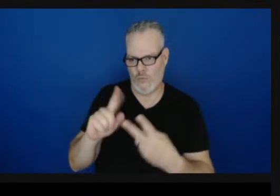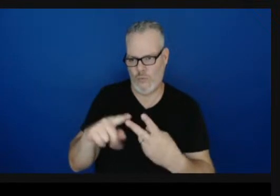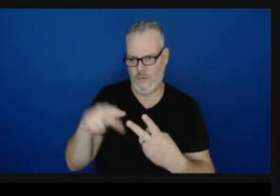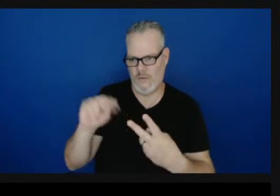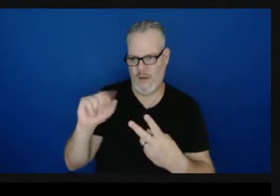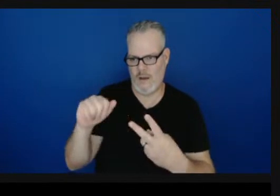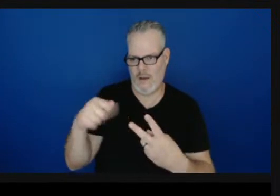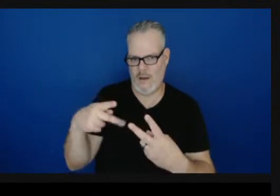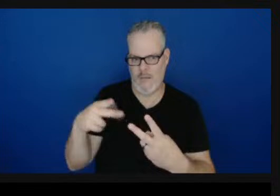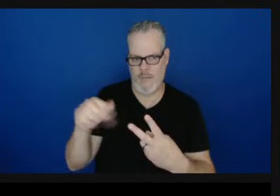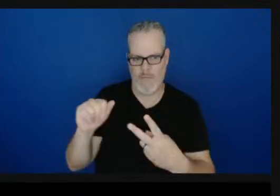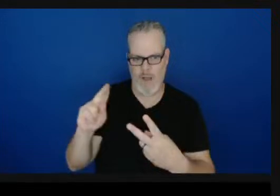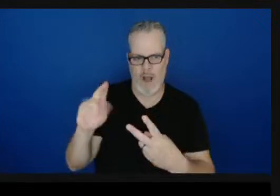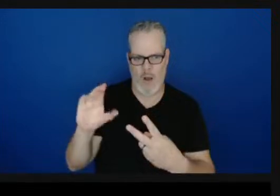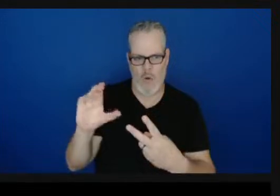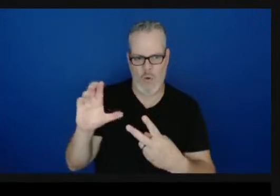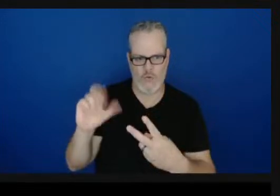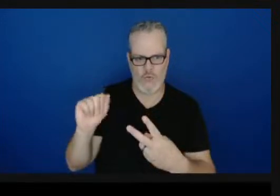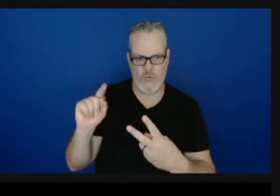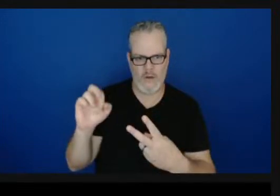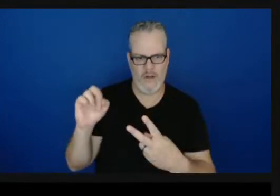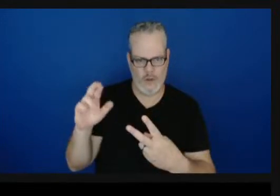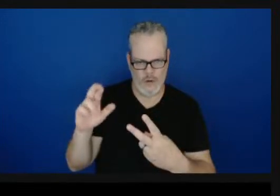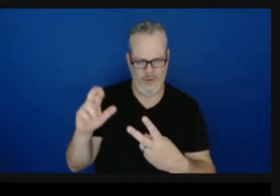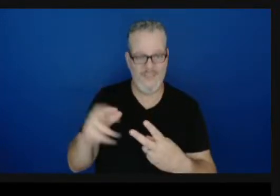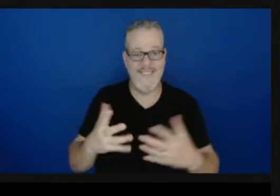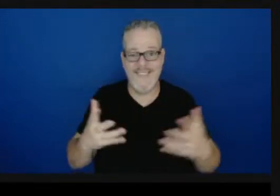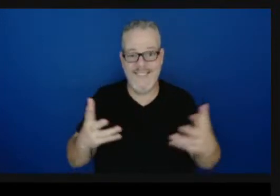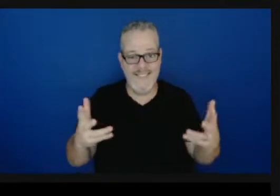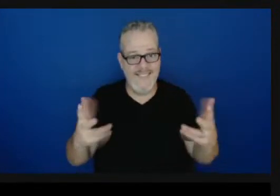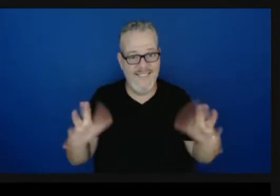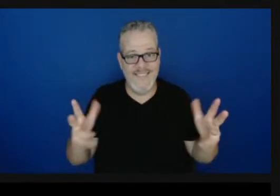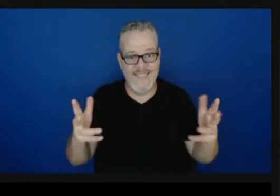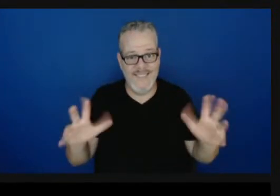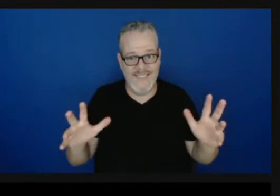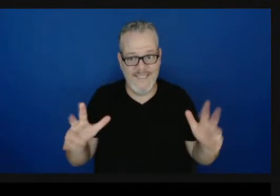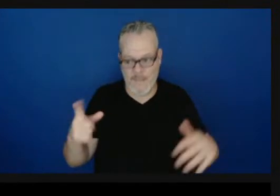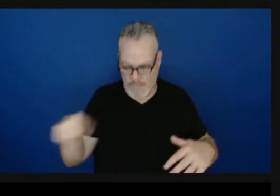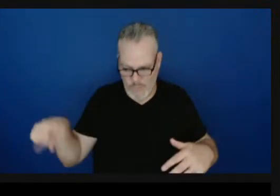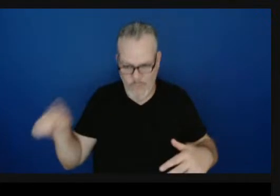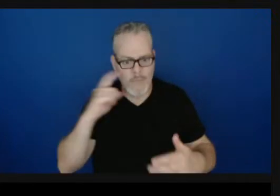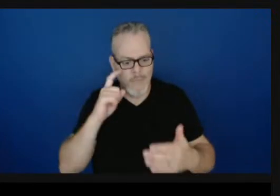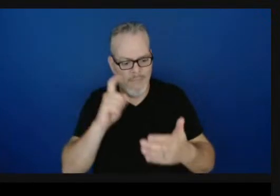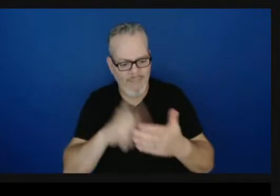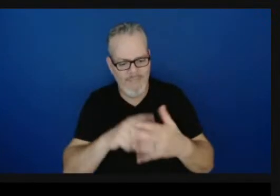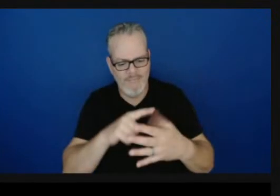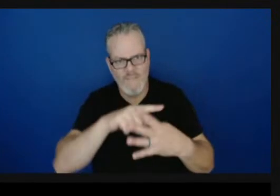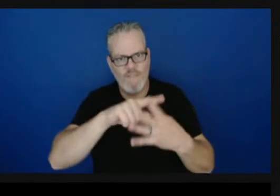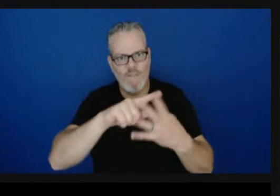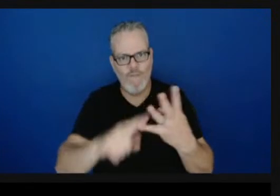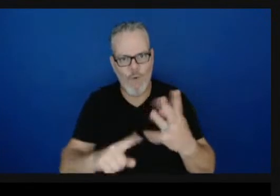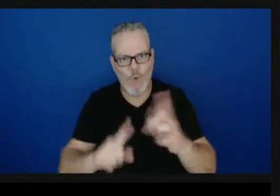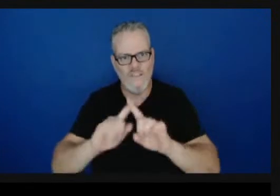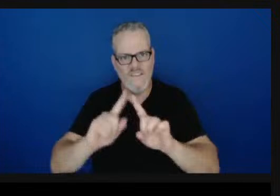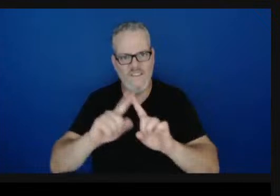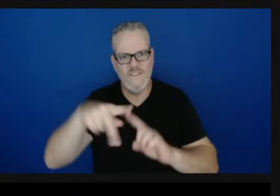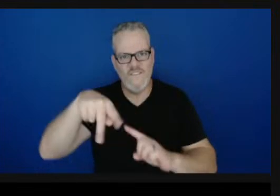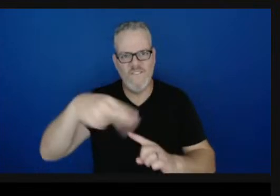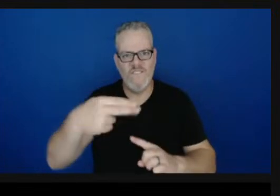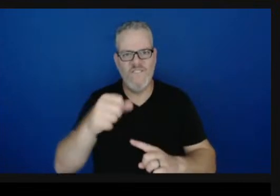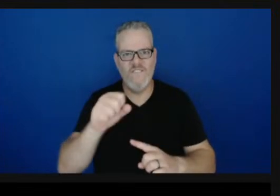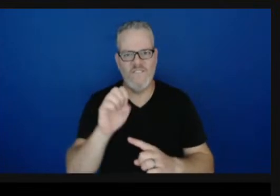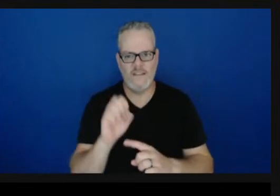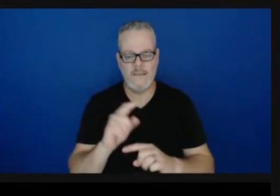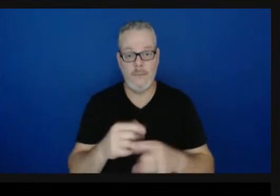That's really it. They recap that there were 4 phases of the eruption, but that everything is basically over now. In